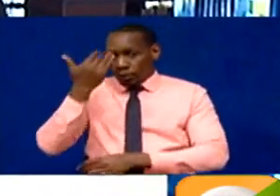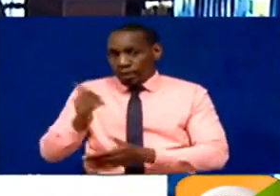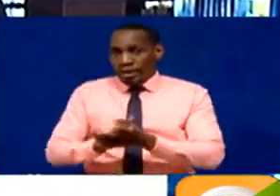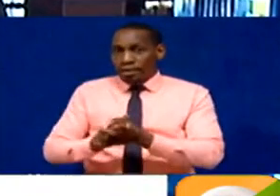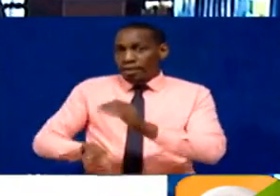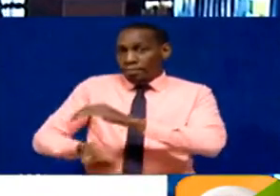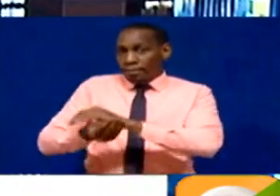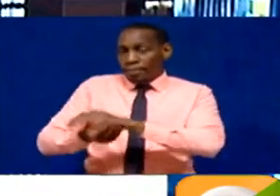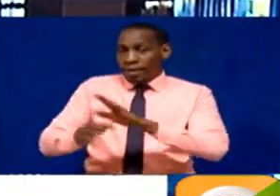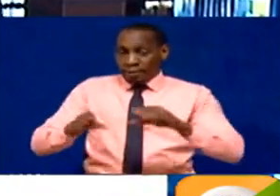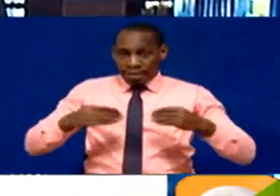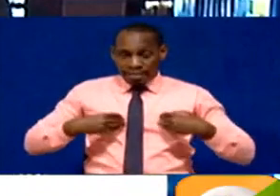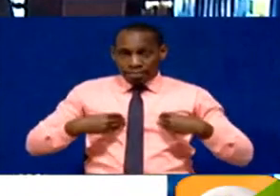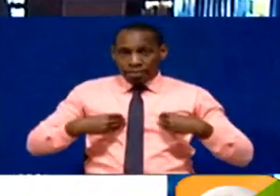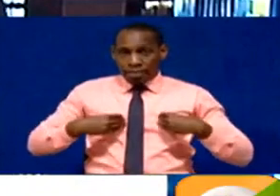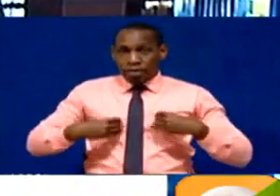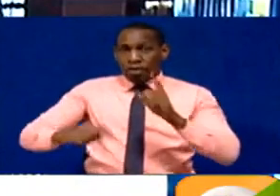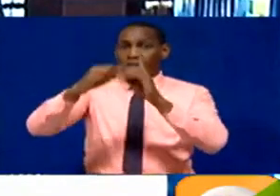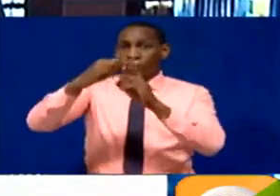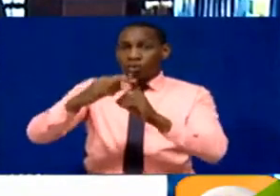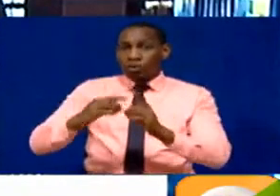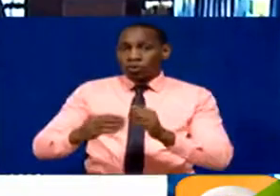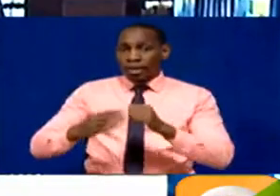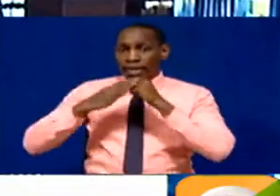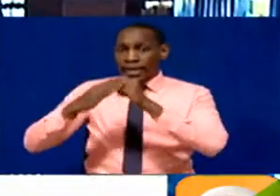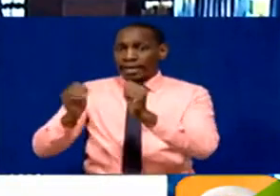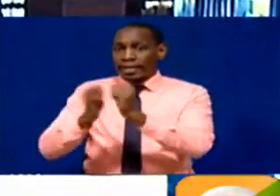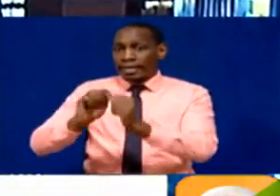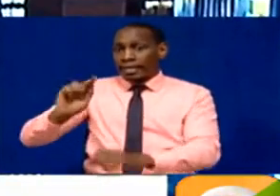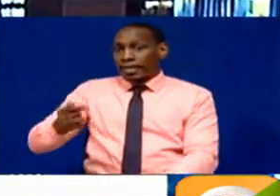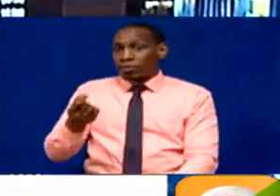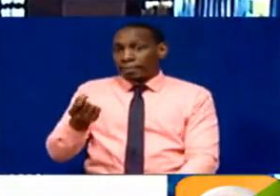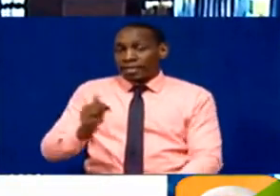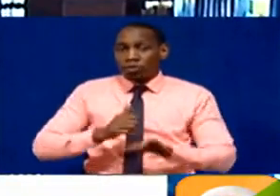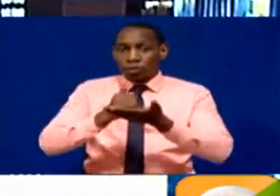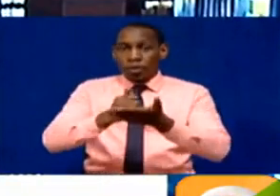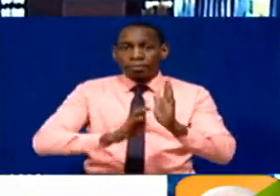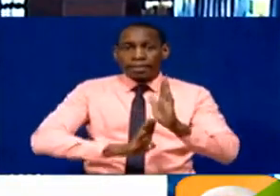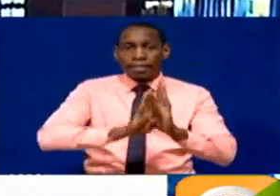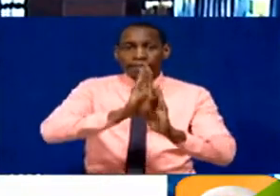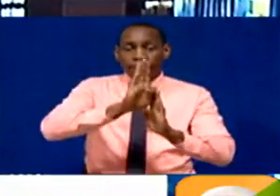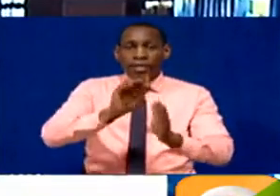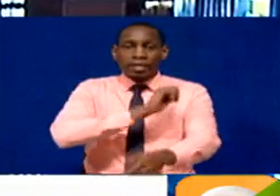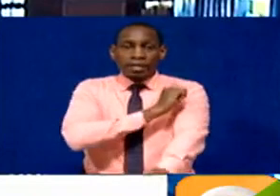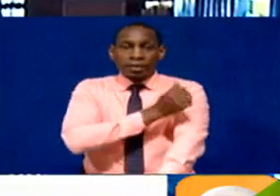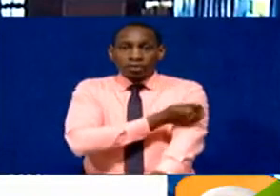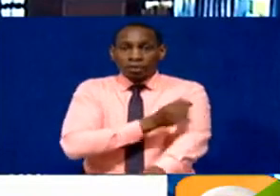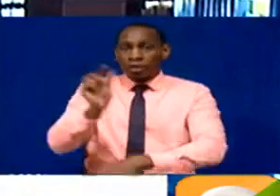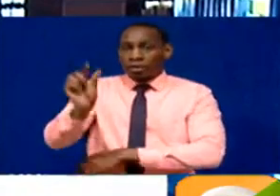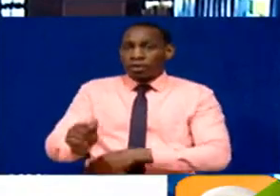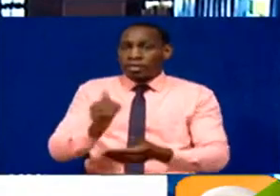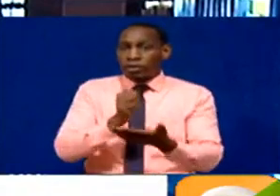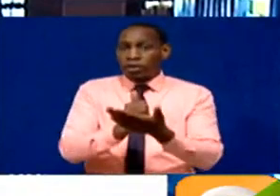soliciting and receiving bribes of up to 910,000 Kenya shillings to facilitate development in the authority's